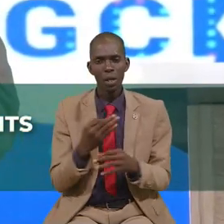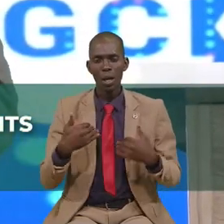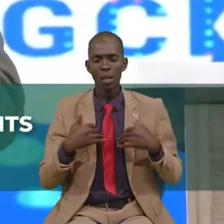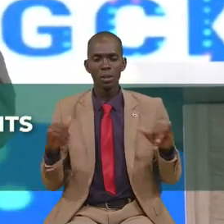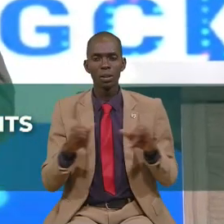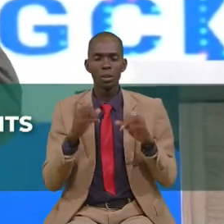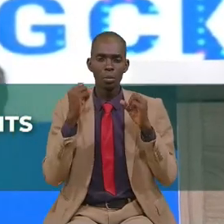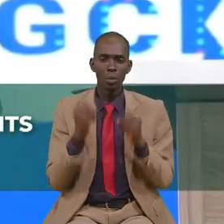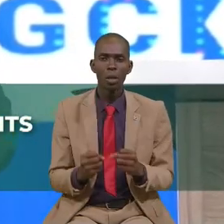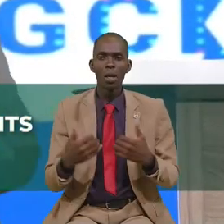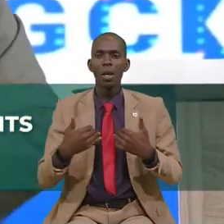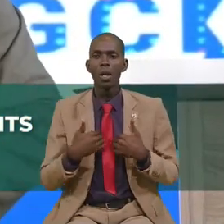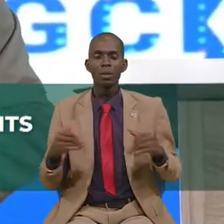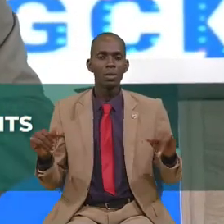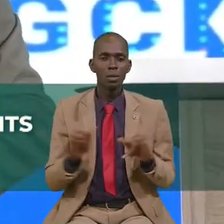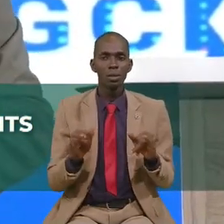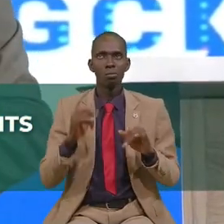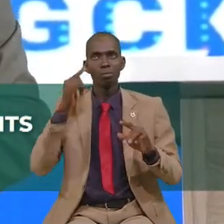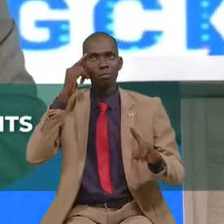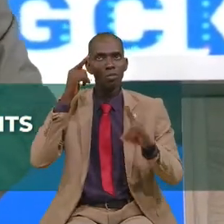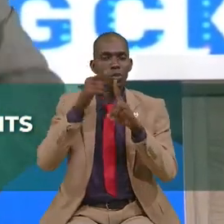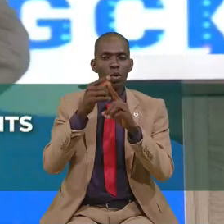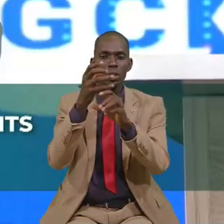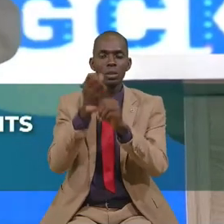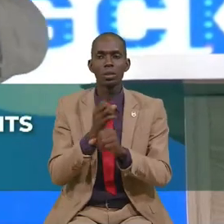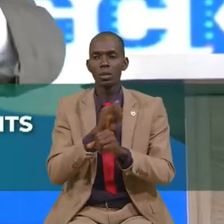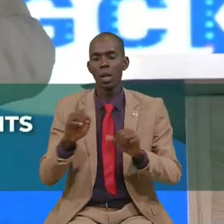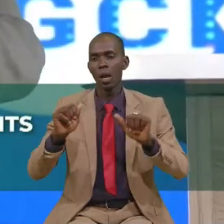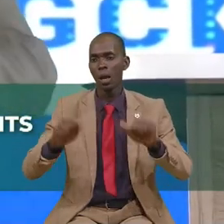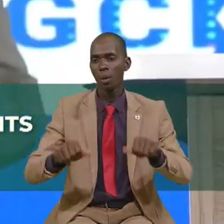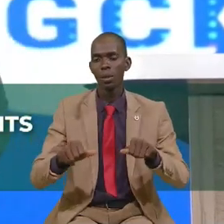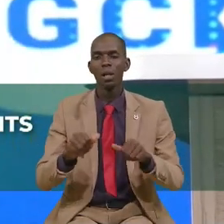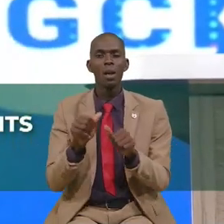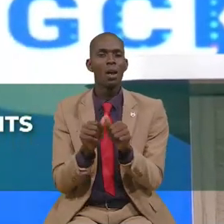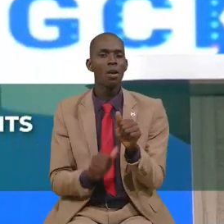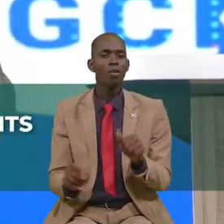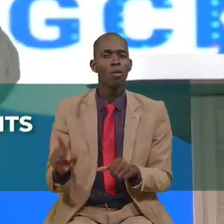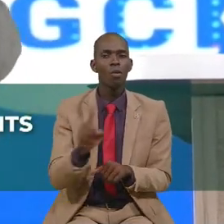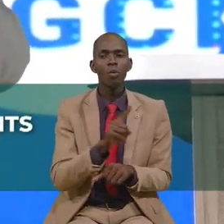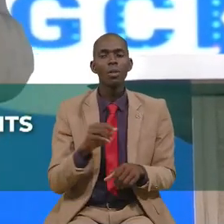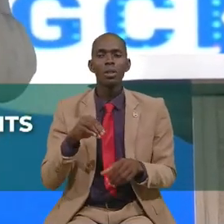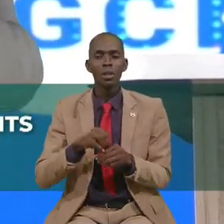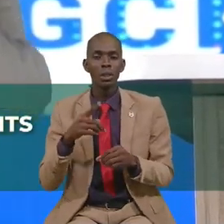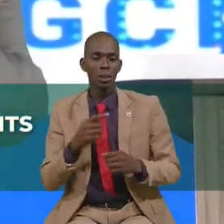the same go-getting ability. Everyone in the army of the Lord